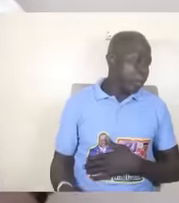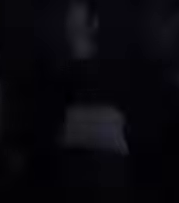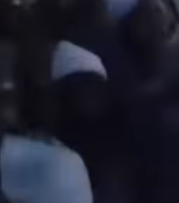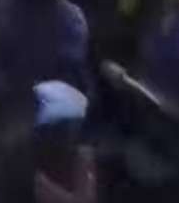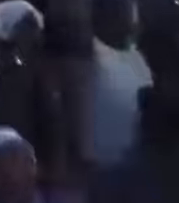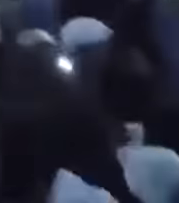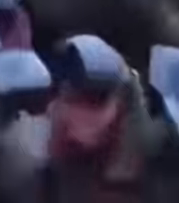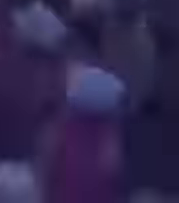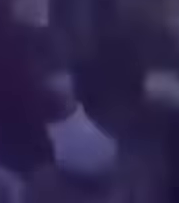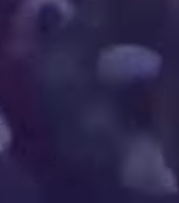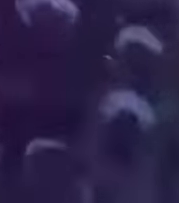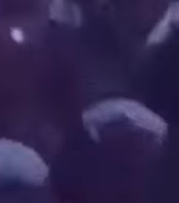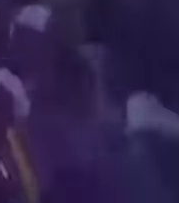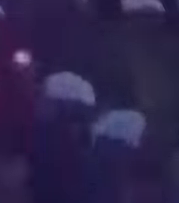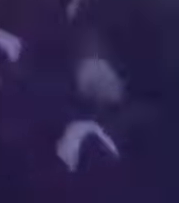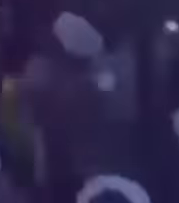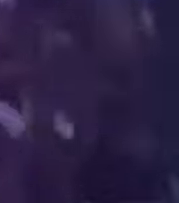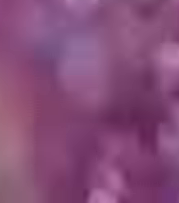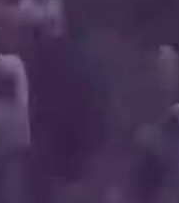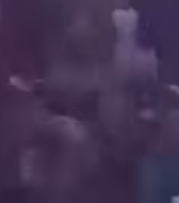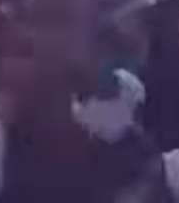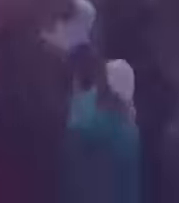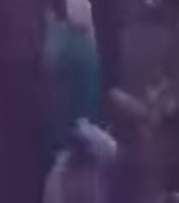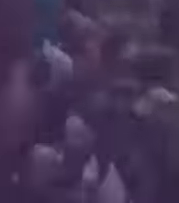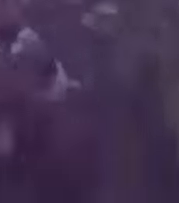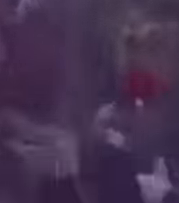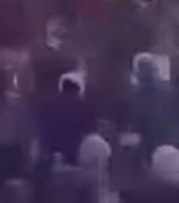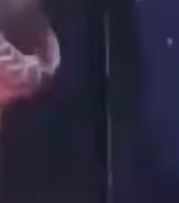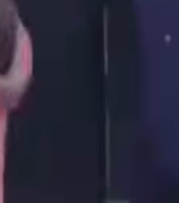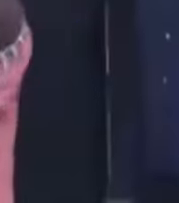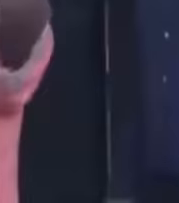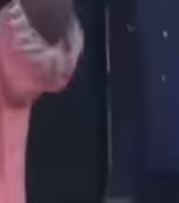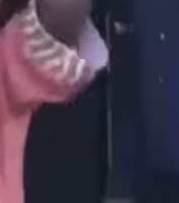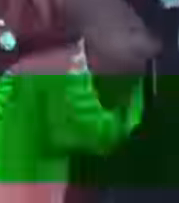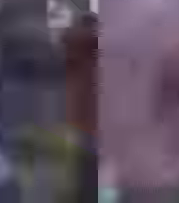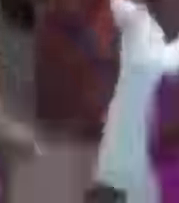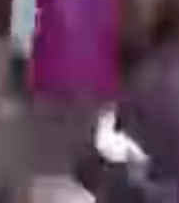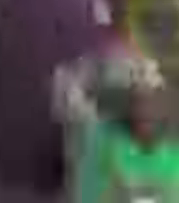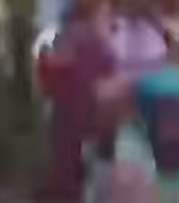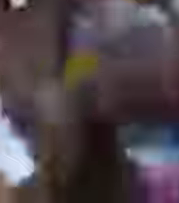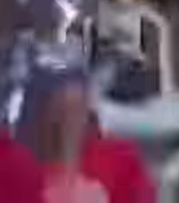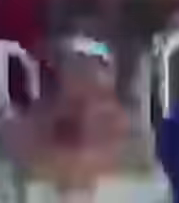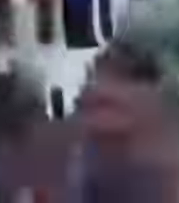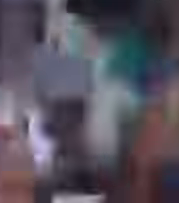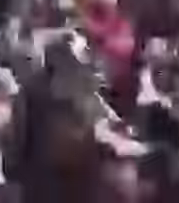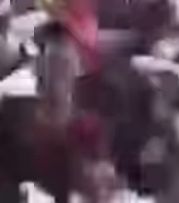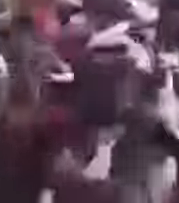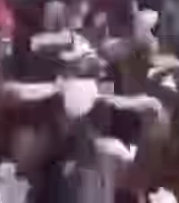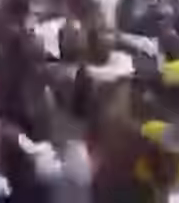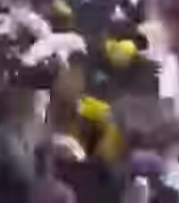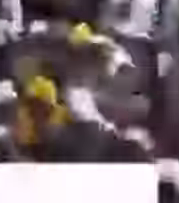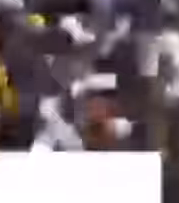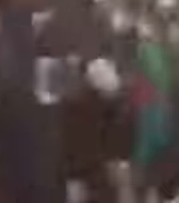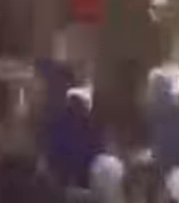Amen. Oh, yeah, Zuru Lere Mega City Crusade. Baba Shibi Oba, we saw the Alabara, Lati